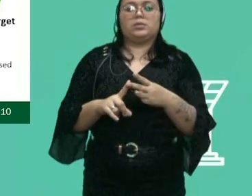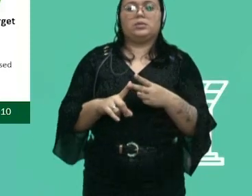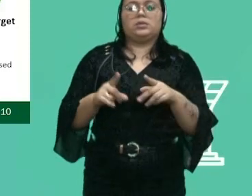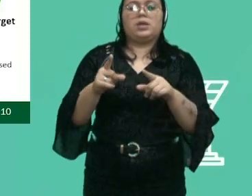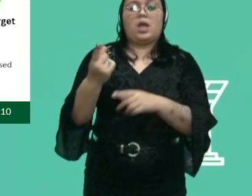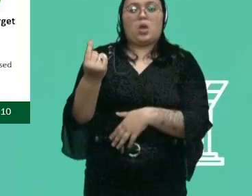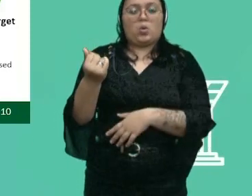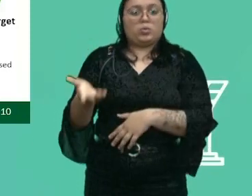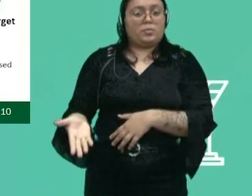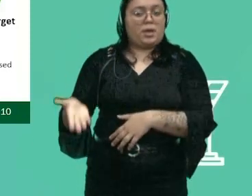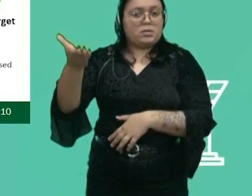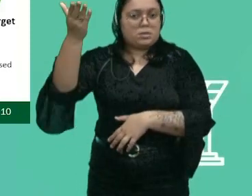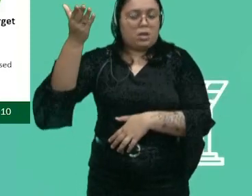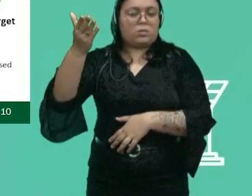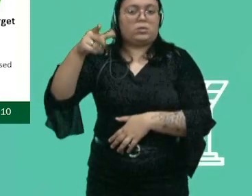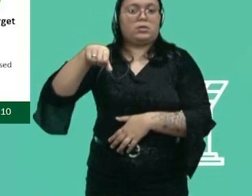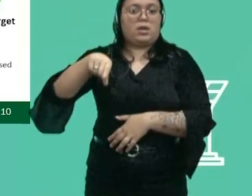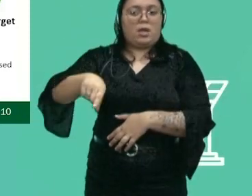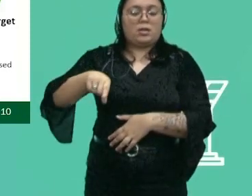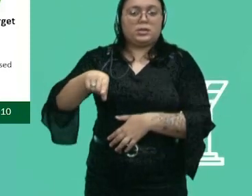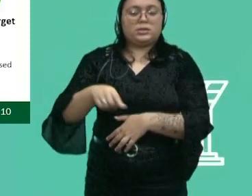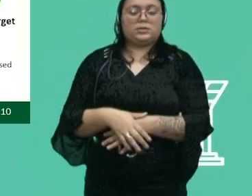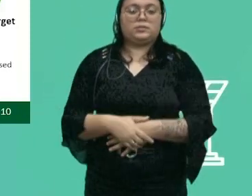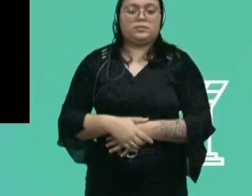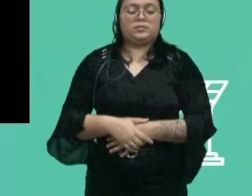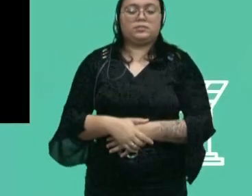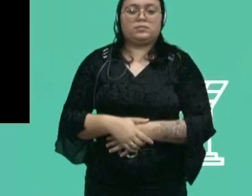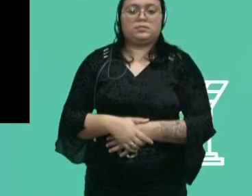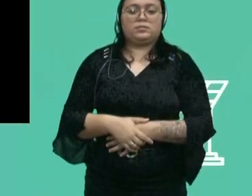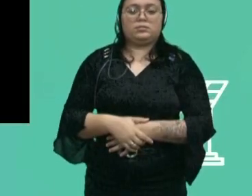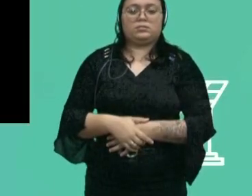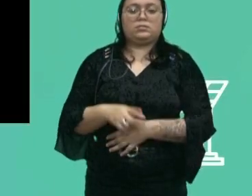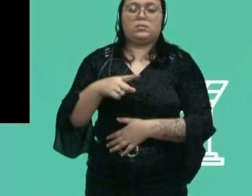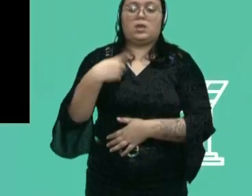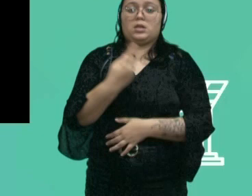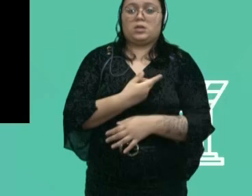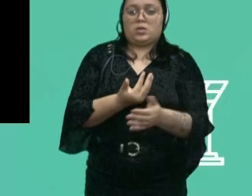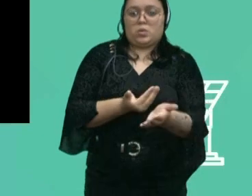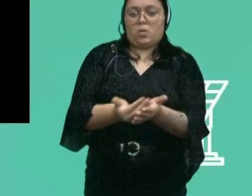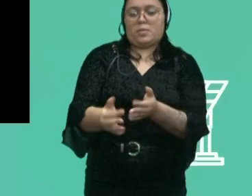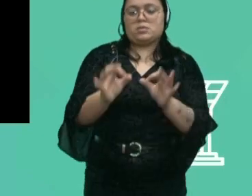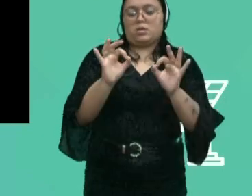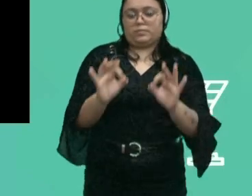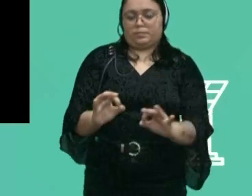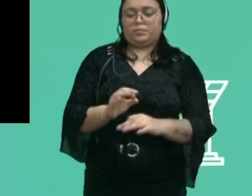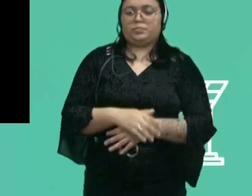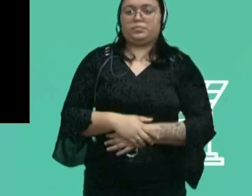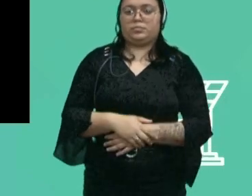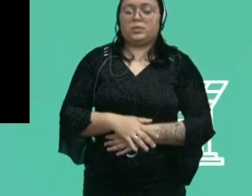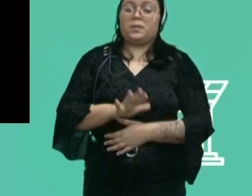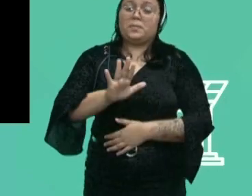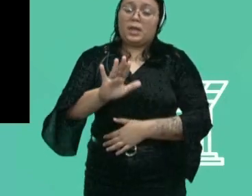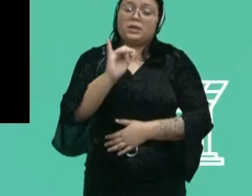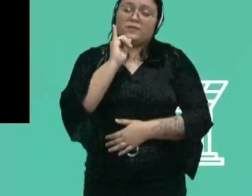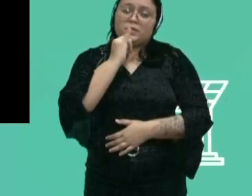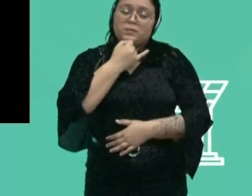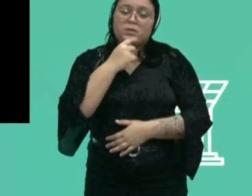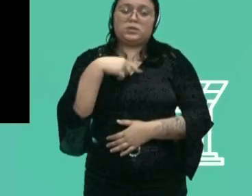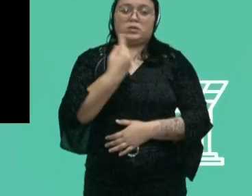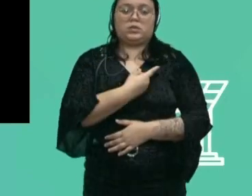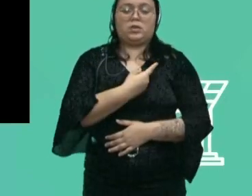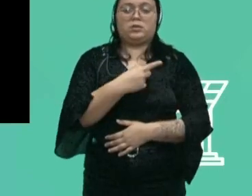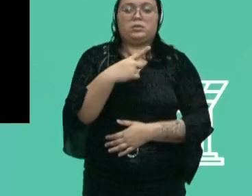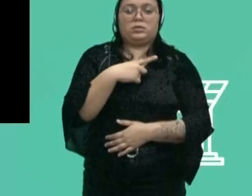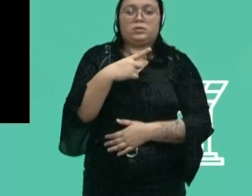needed to be competitive for mass market penetration. So now, fortunately, we have had very exciting news.